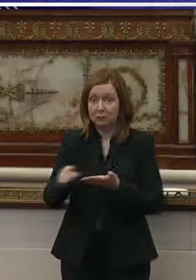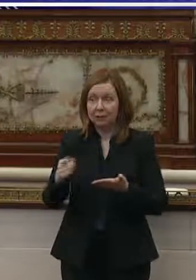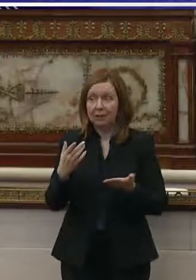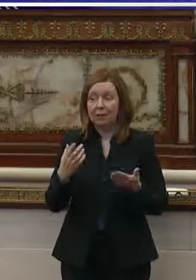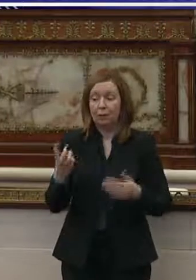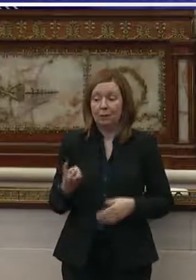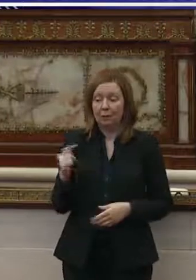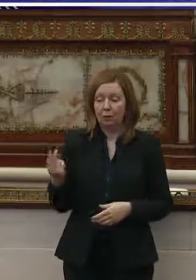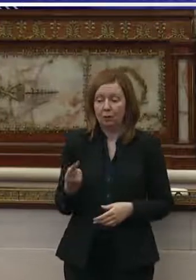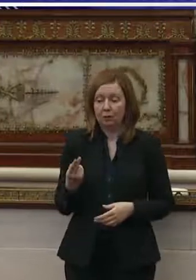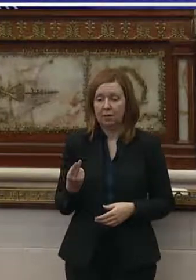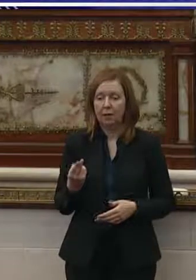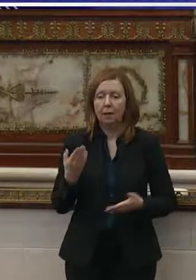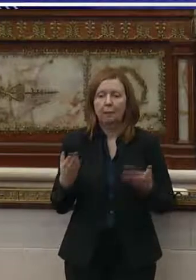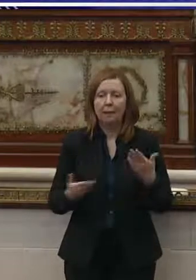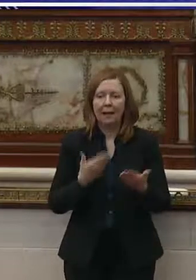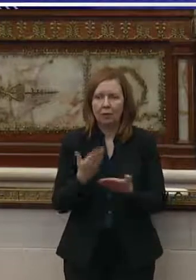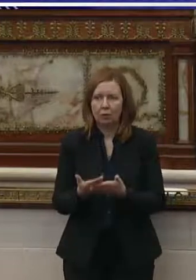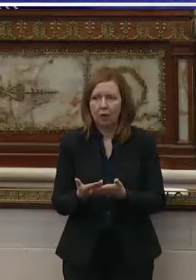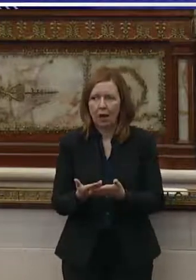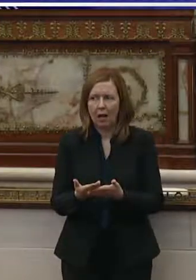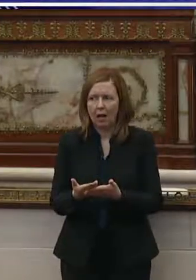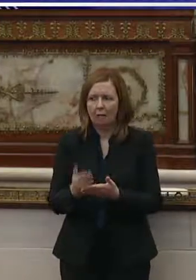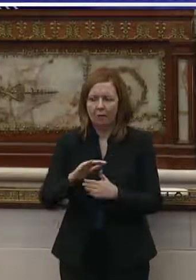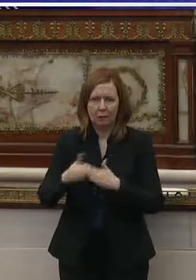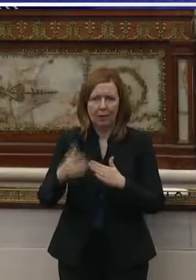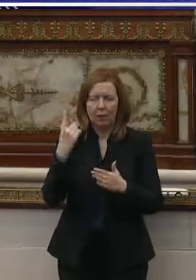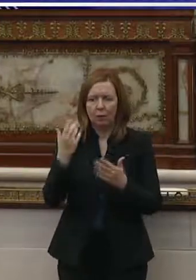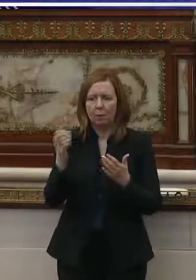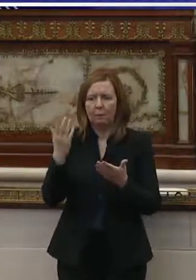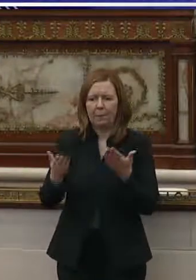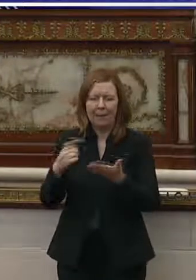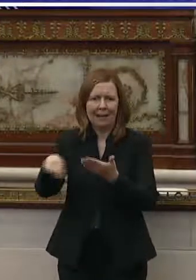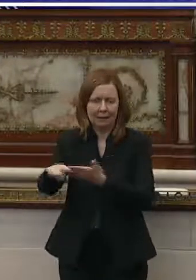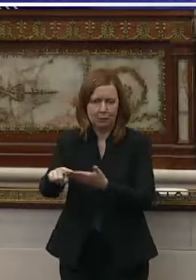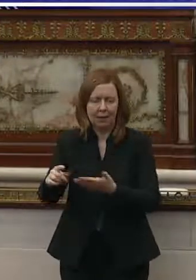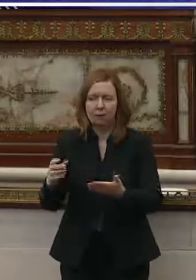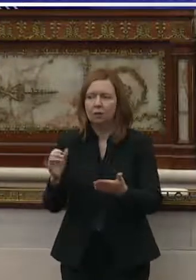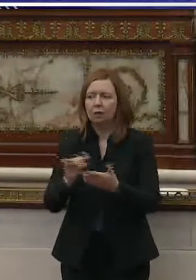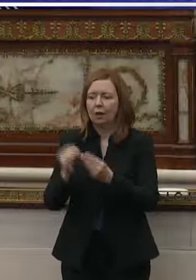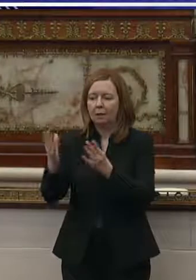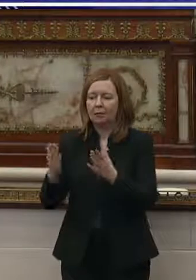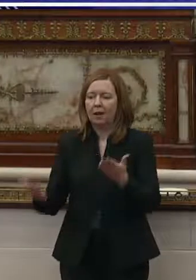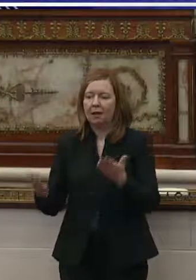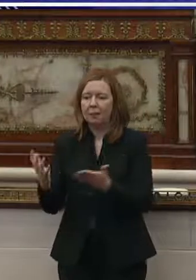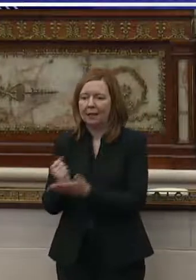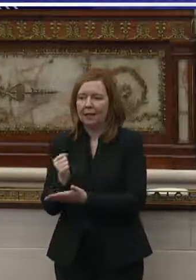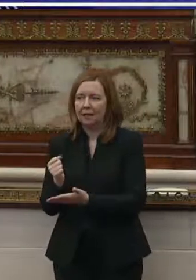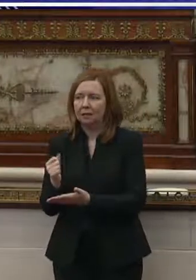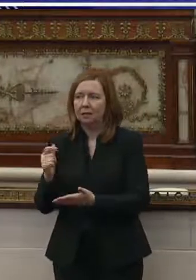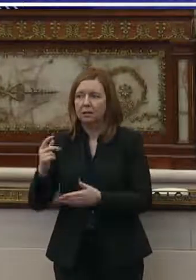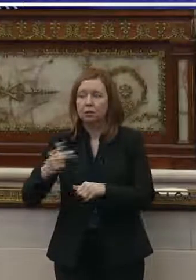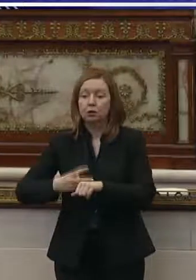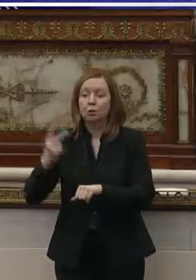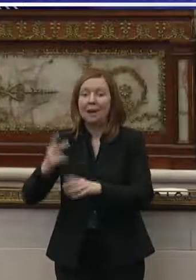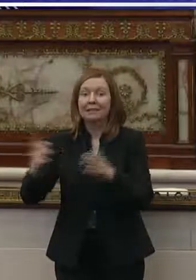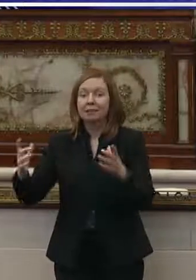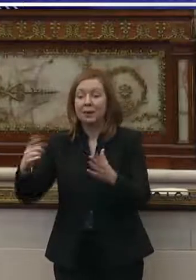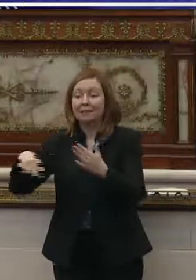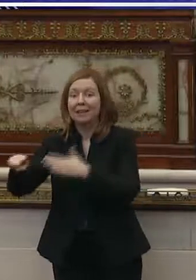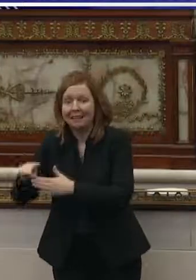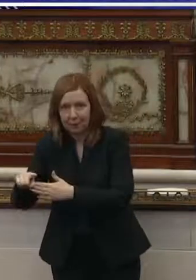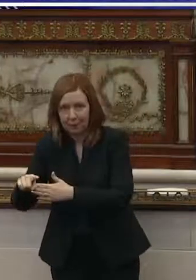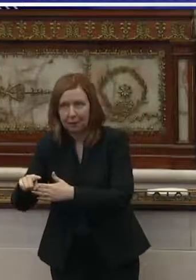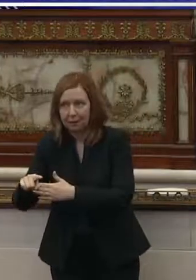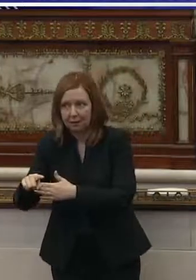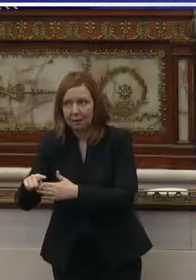Wednesday or Thursday, may arrive over the weekend, or they may arrive next week, so that a provider may get twice as much next week as he would